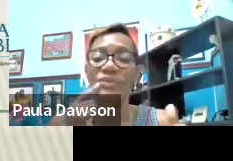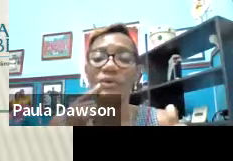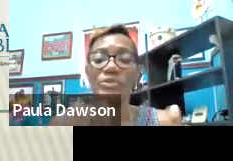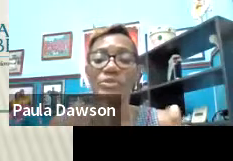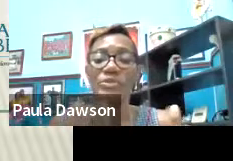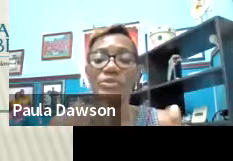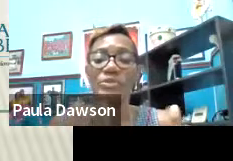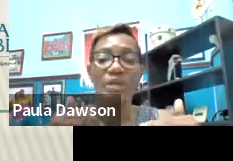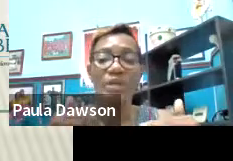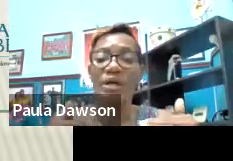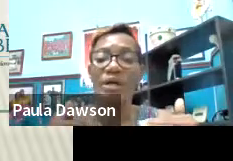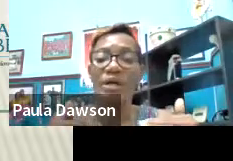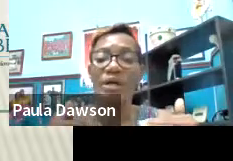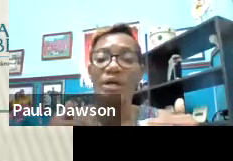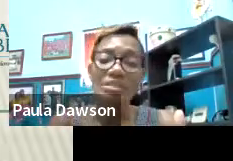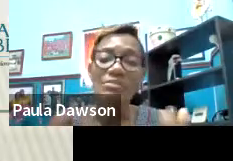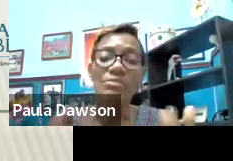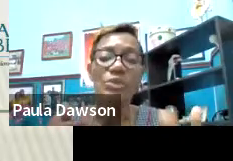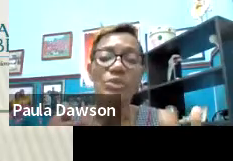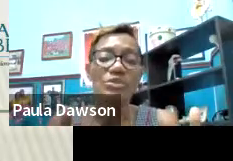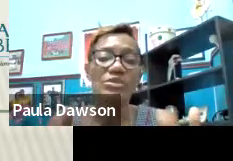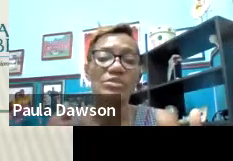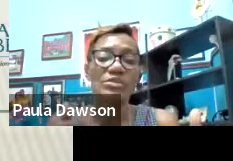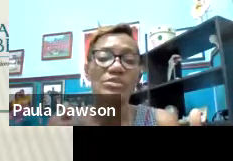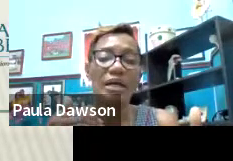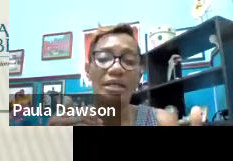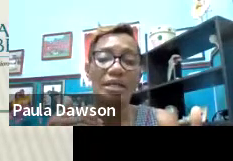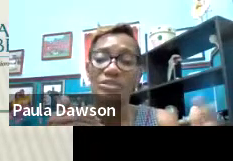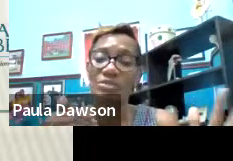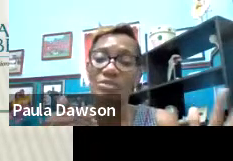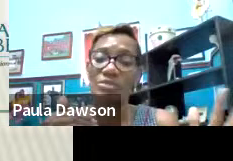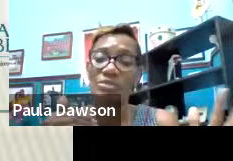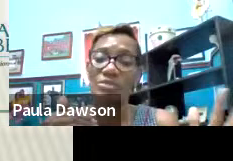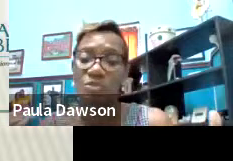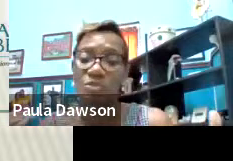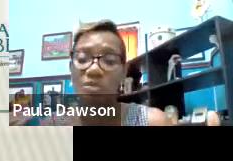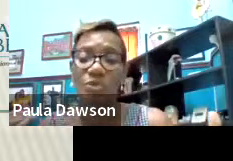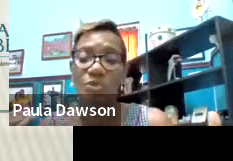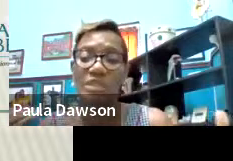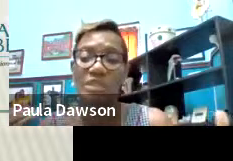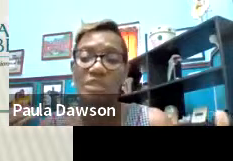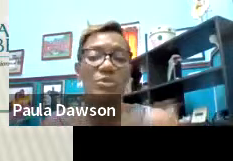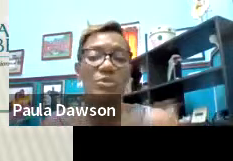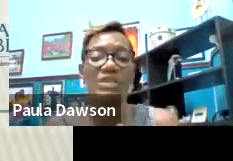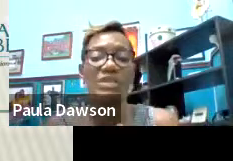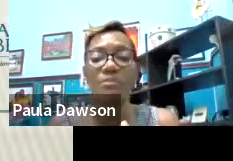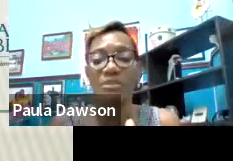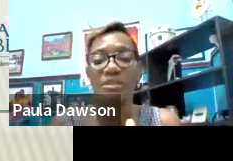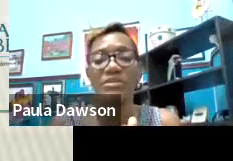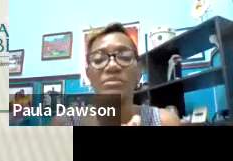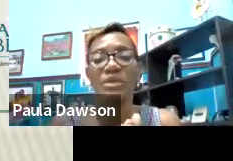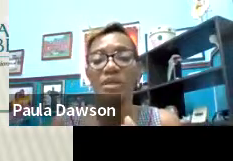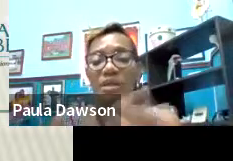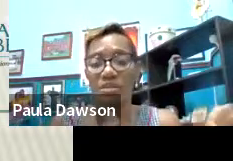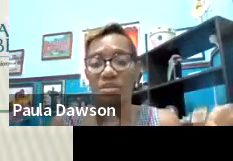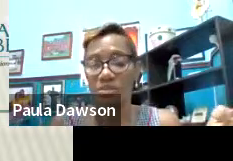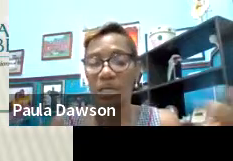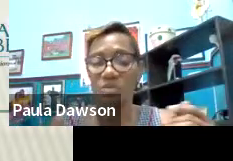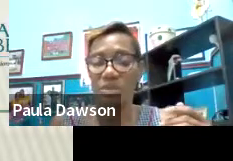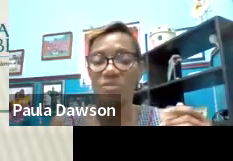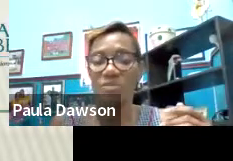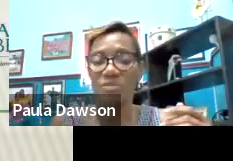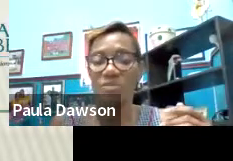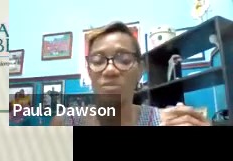can last up to 3 months. In some instances, we do it every 6 months, and botulinum